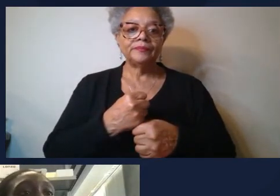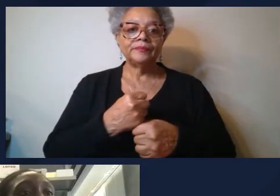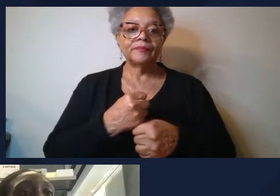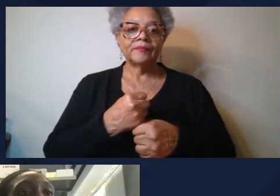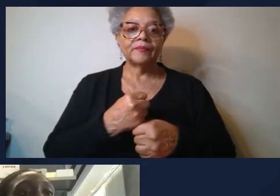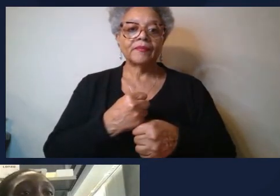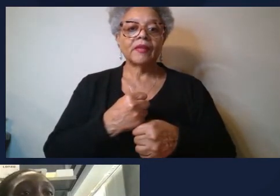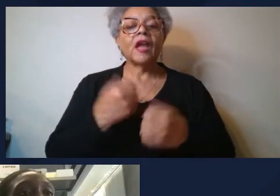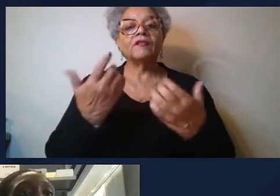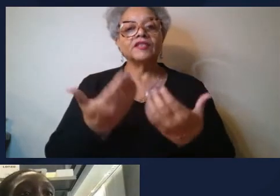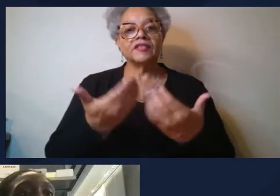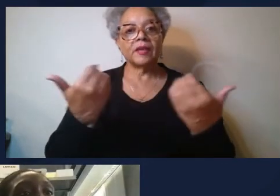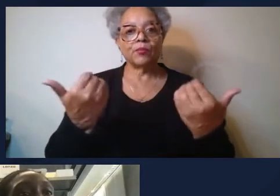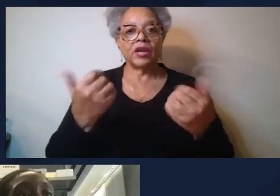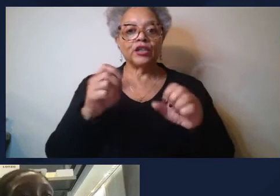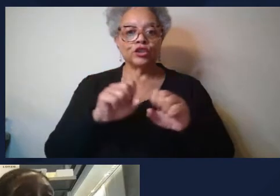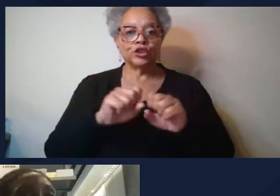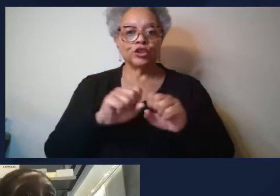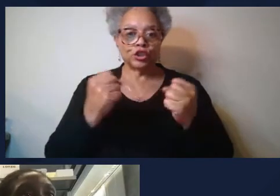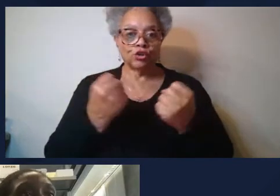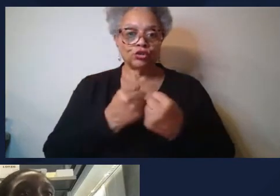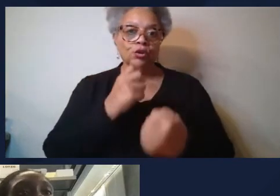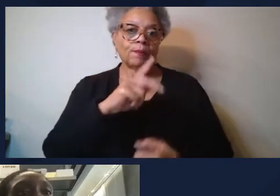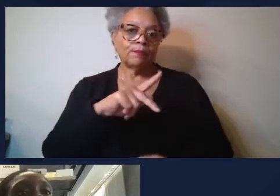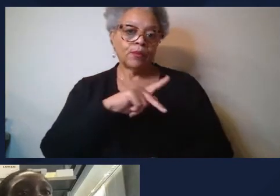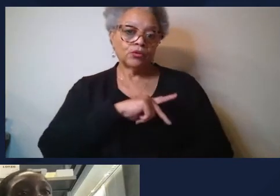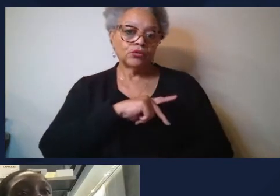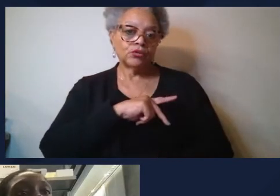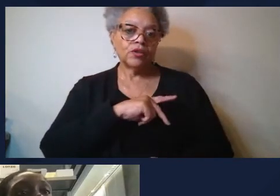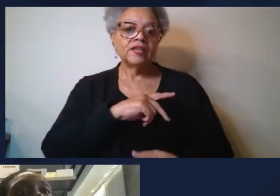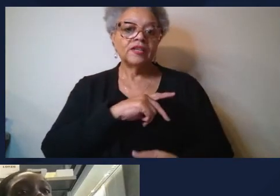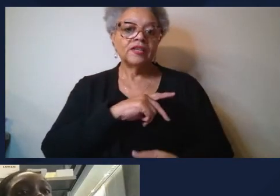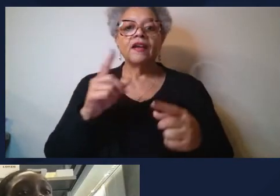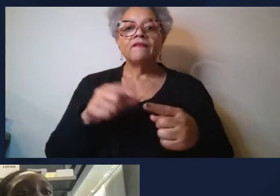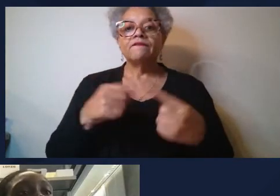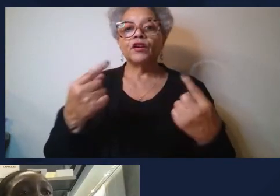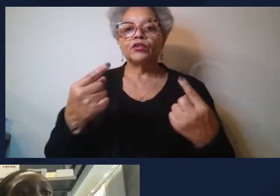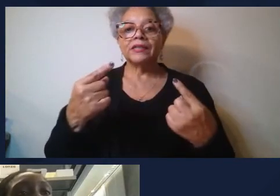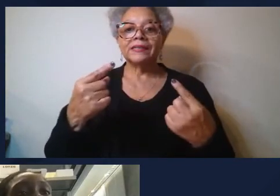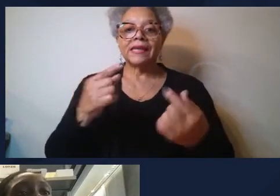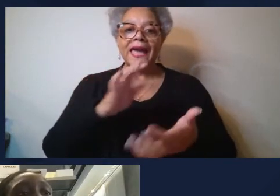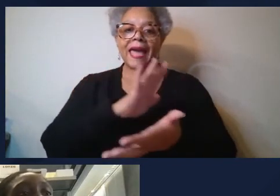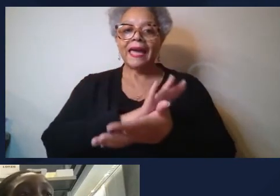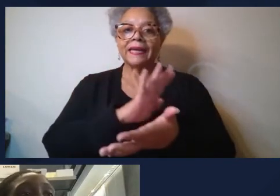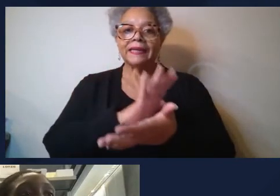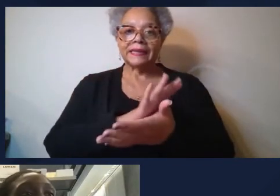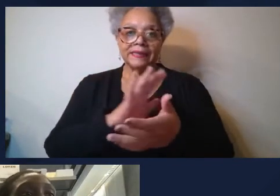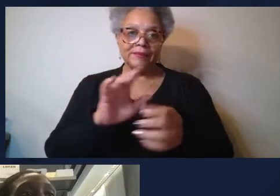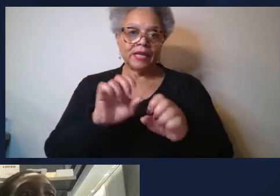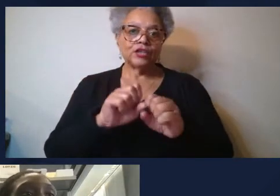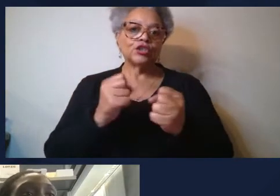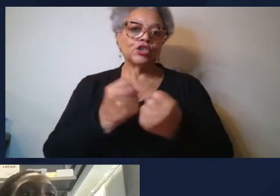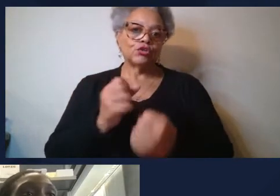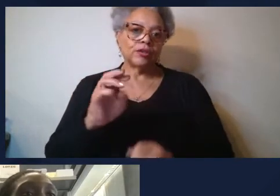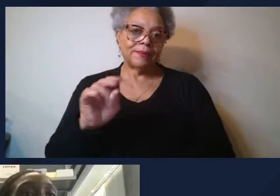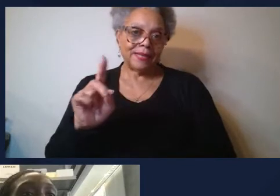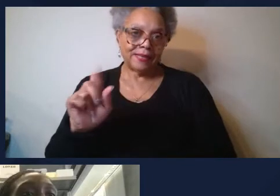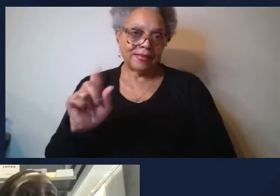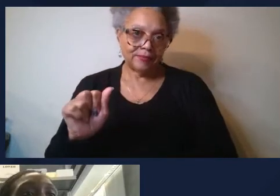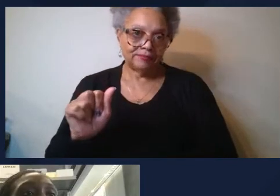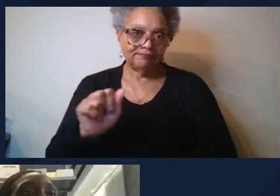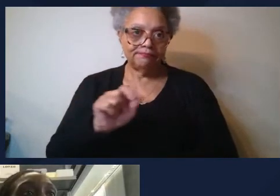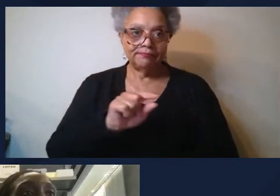make of separating social, personal, in parentheses, versus academic social media?